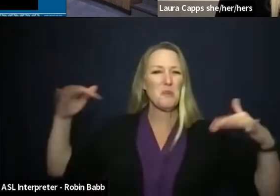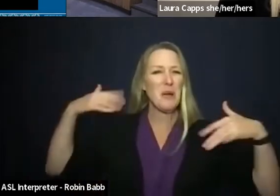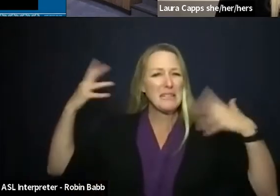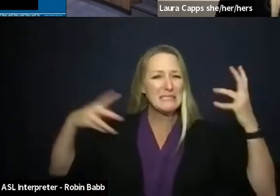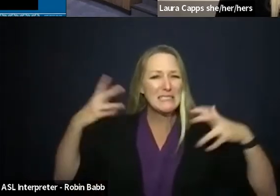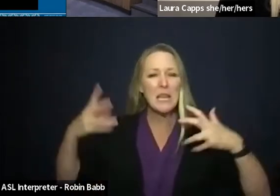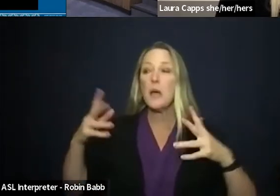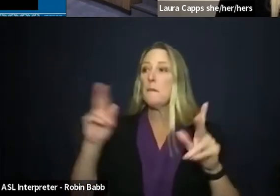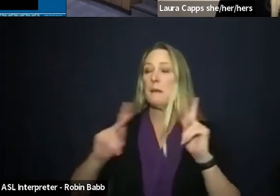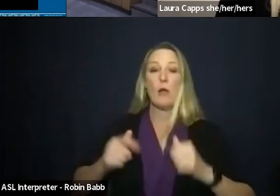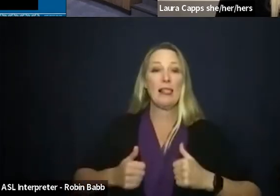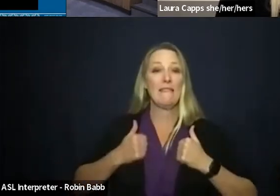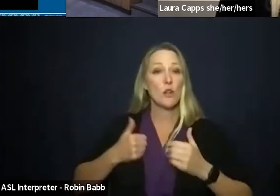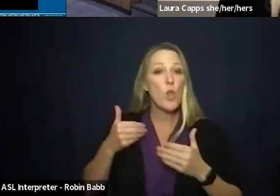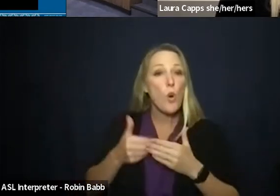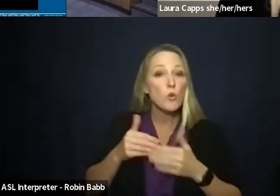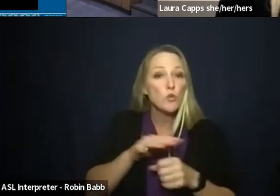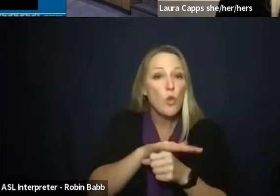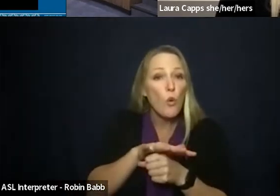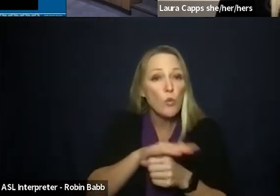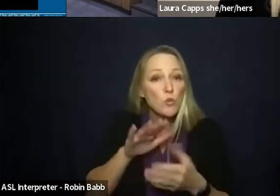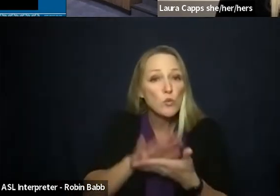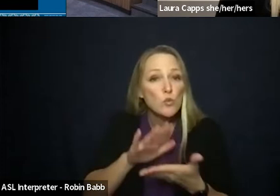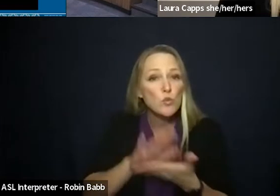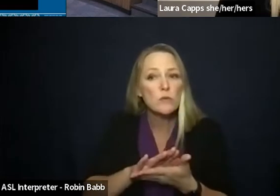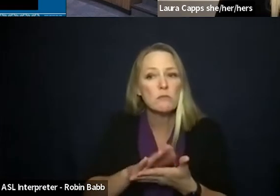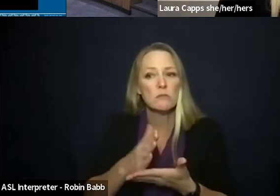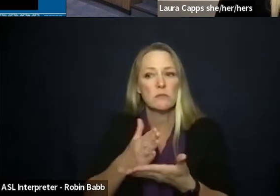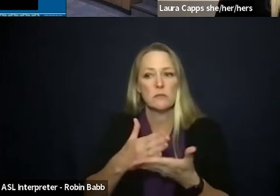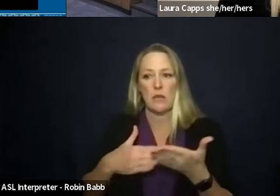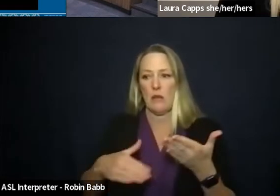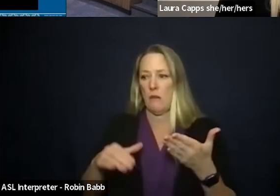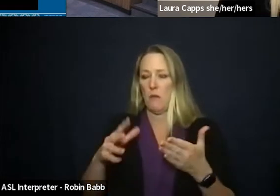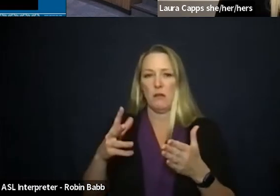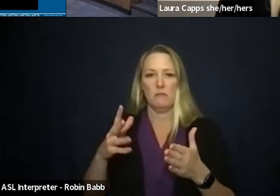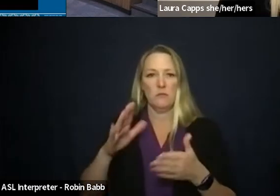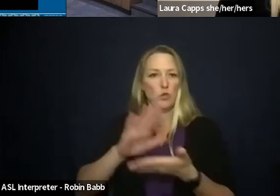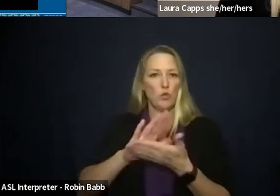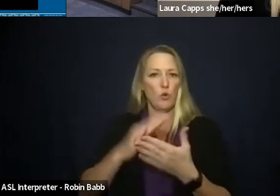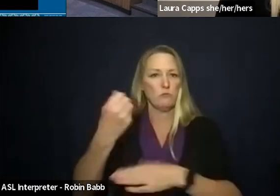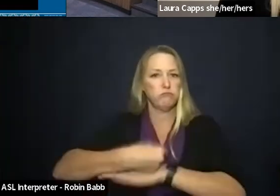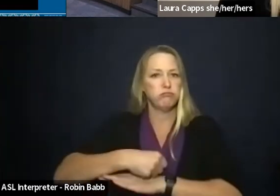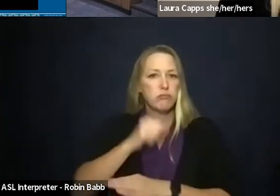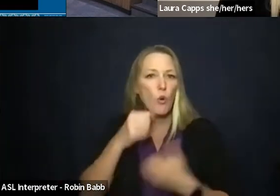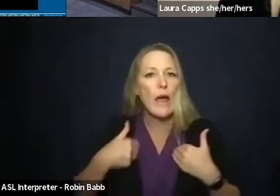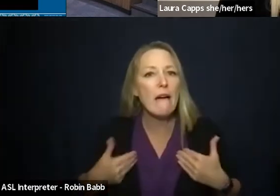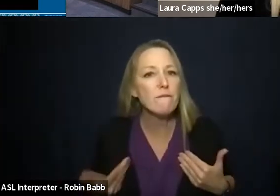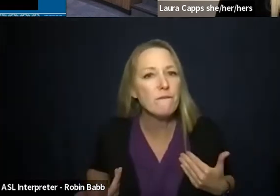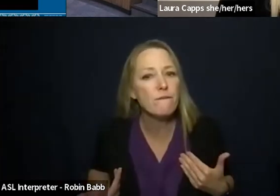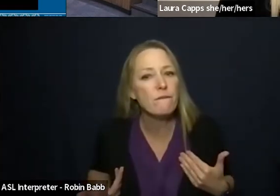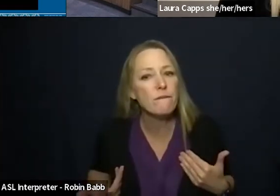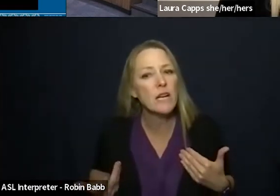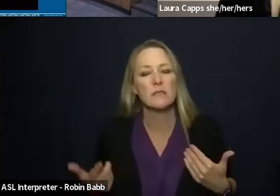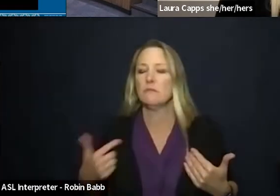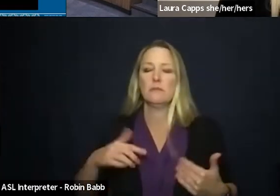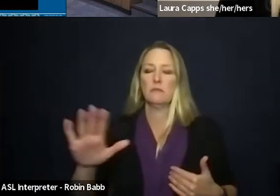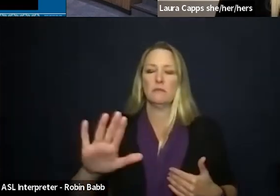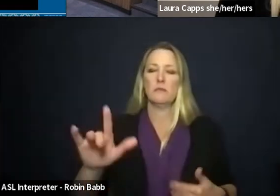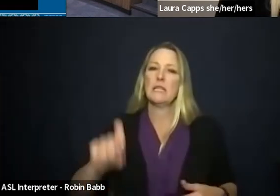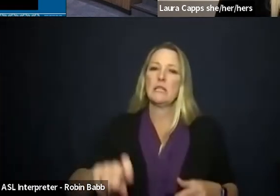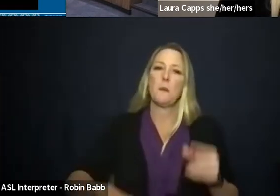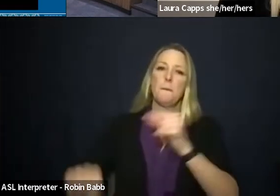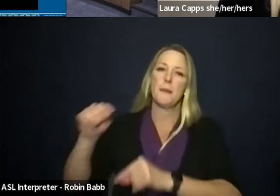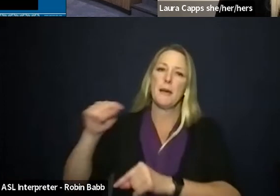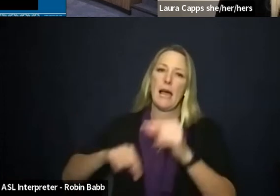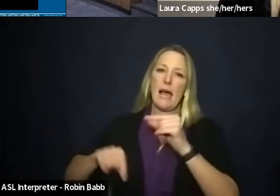their neighborhood schools some of them no longer had neighborhood schools what i see is that we need to go back to the restoration of